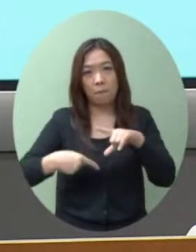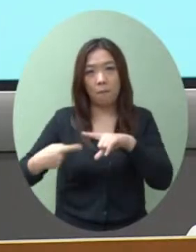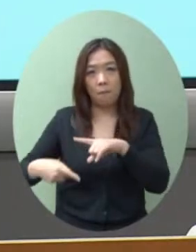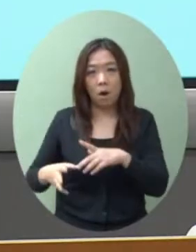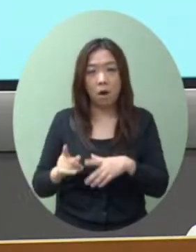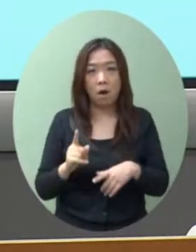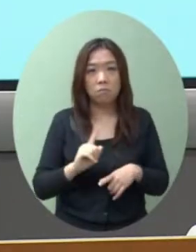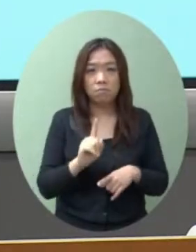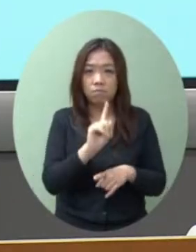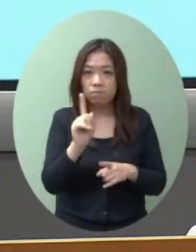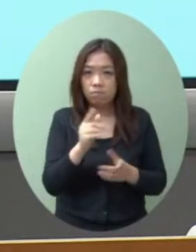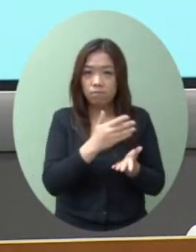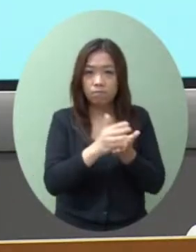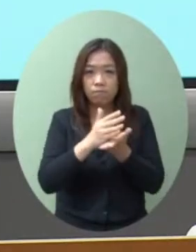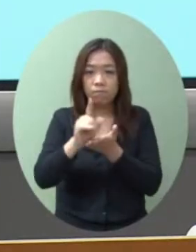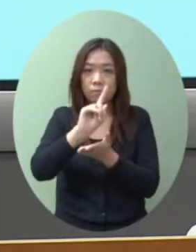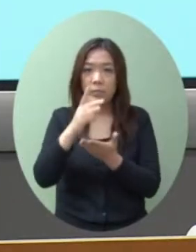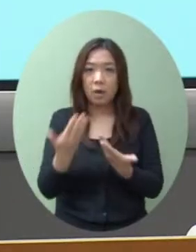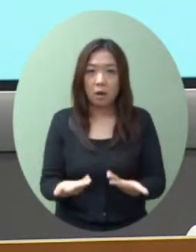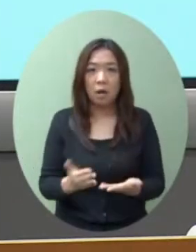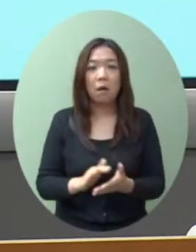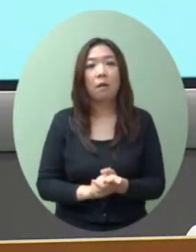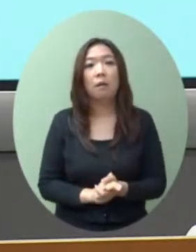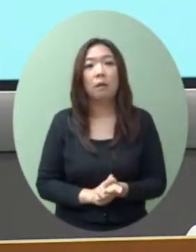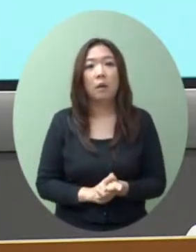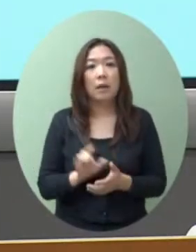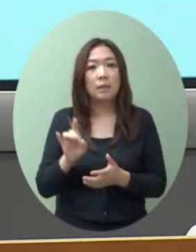Concerning the actual